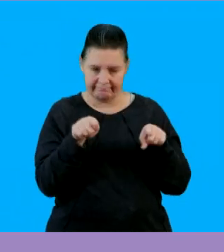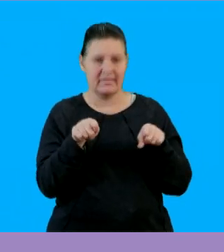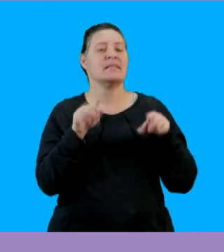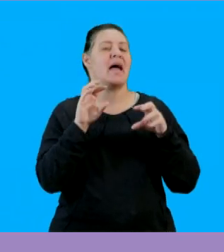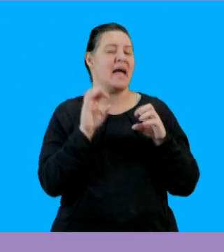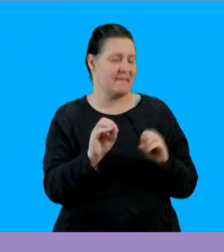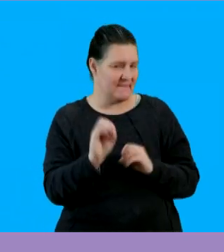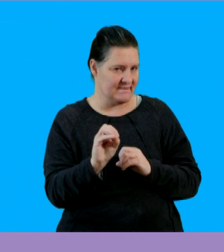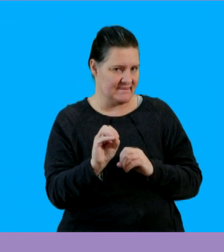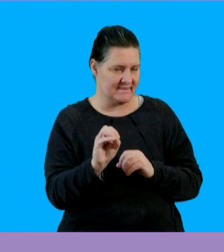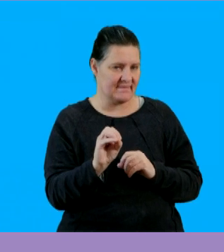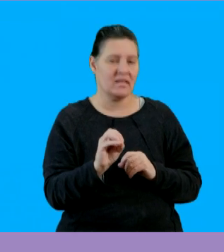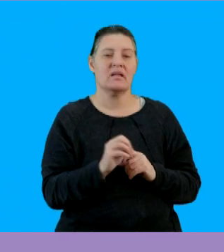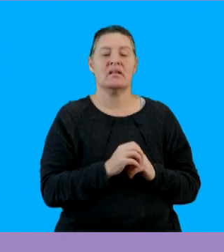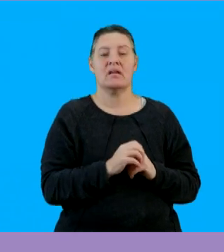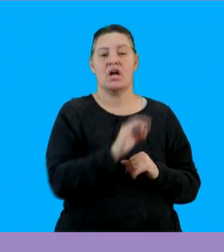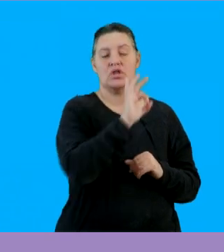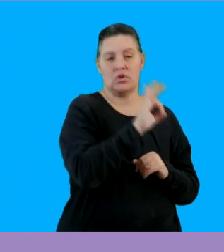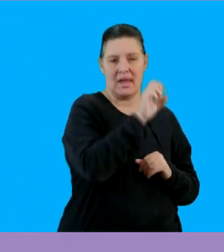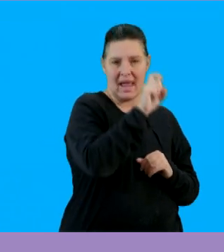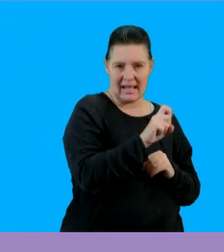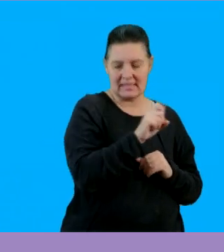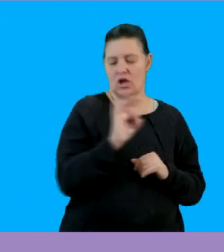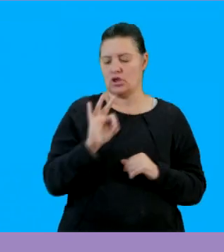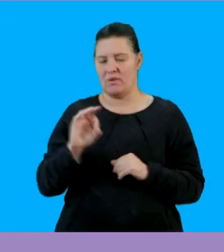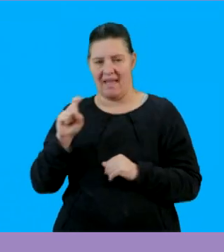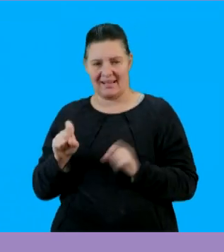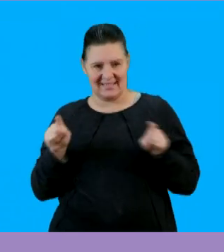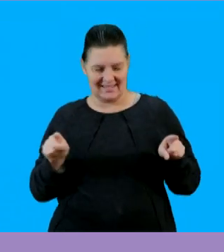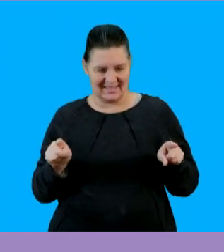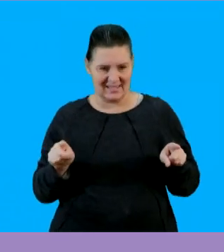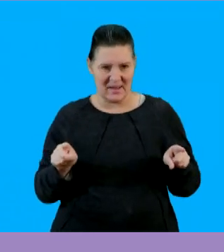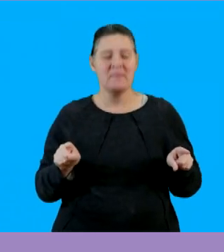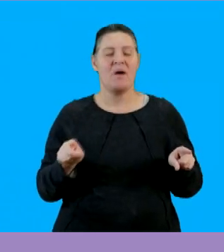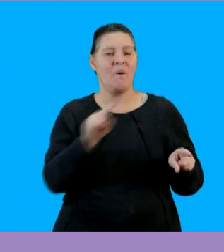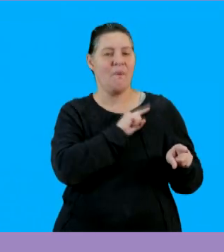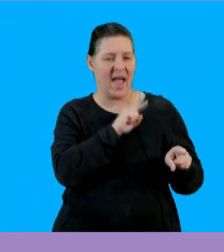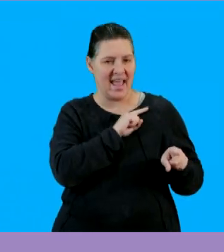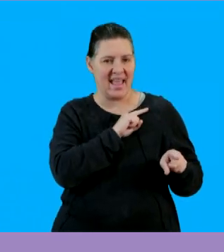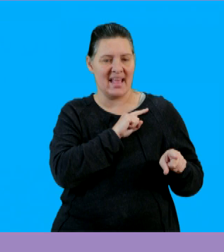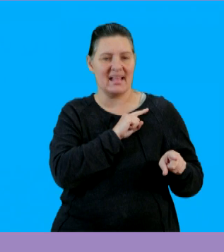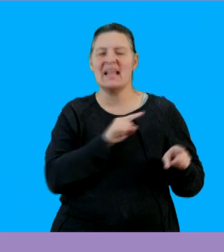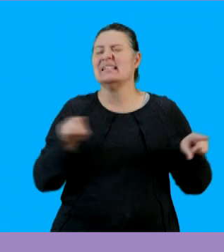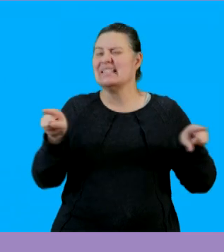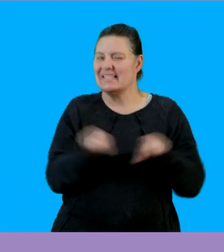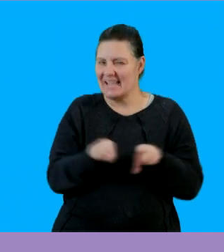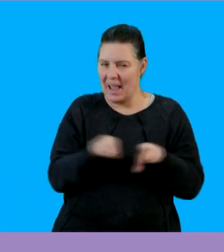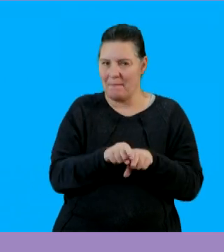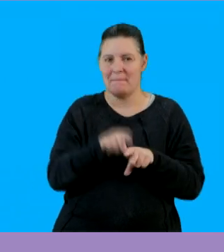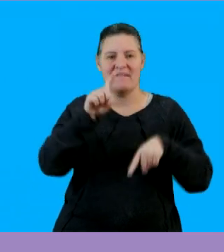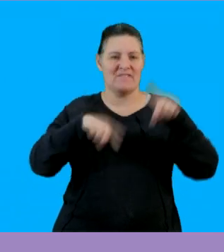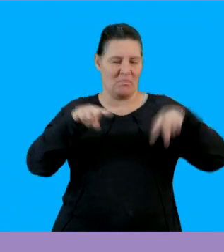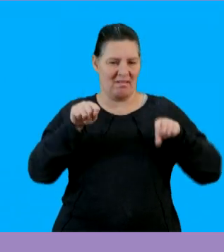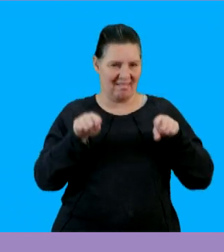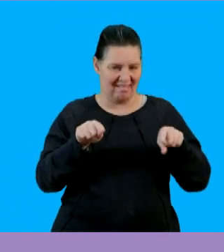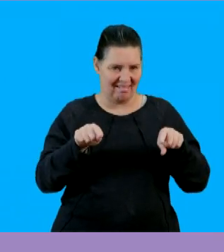the like terms there, and we can see that the like terms are the 3x and the 3x. And the reason for this is that they have